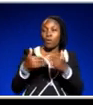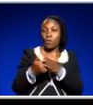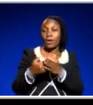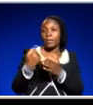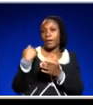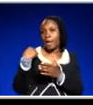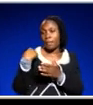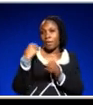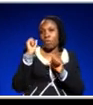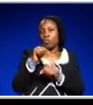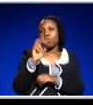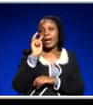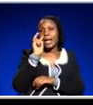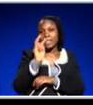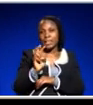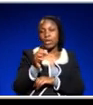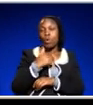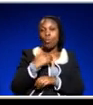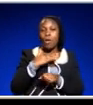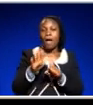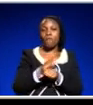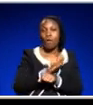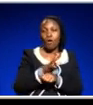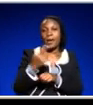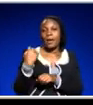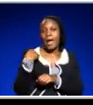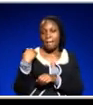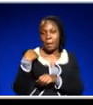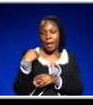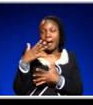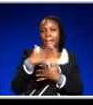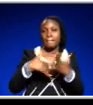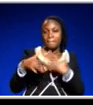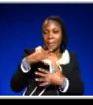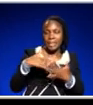you realized they are either whole numbers, mixed numbers,